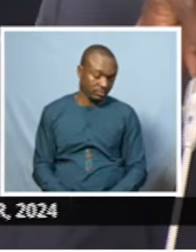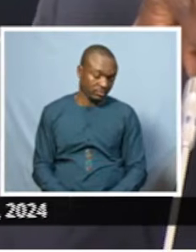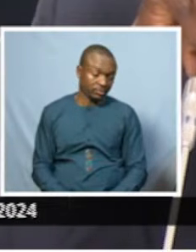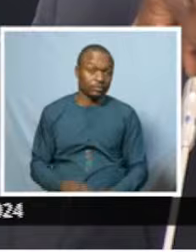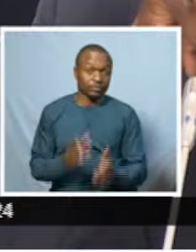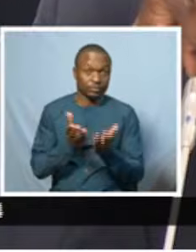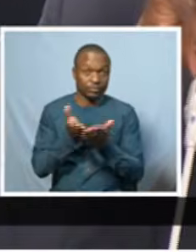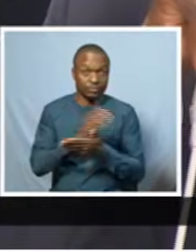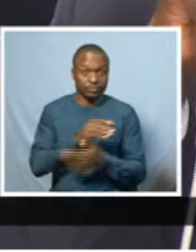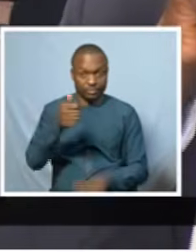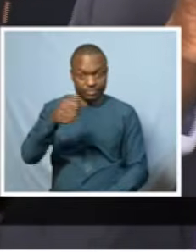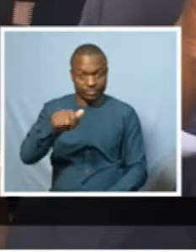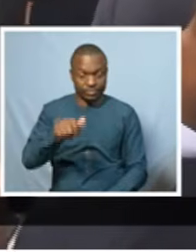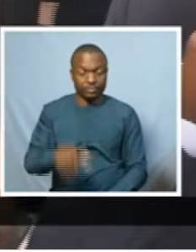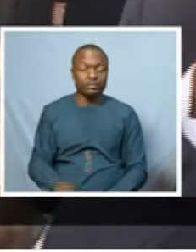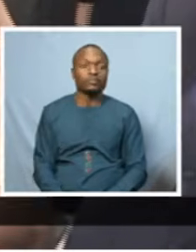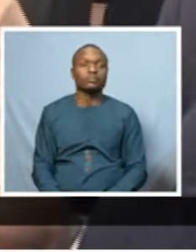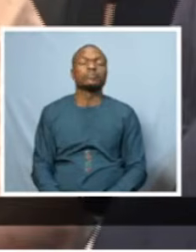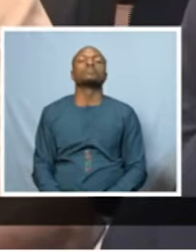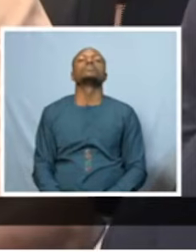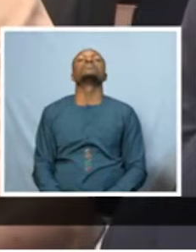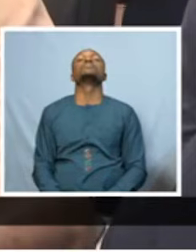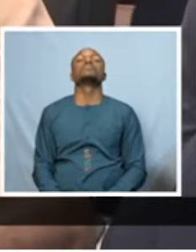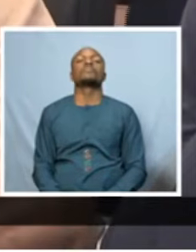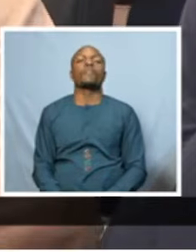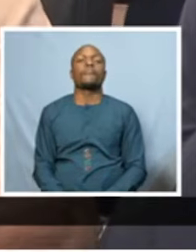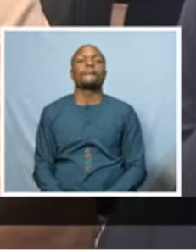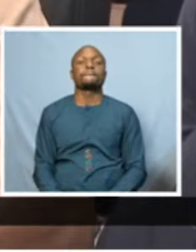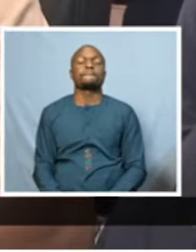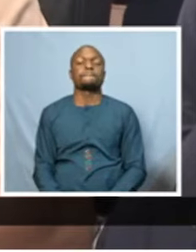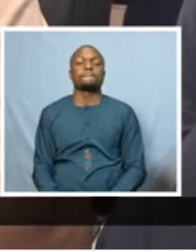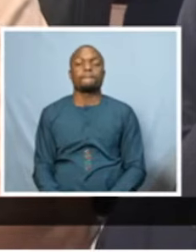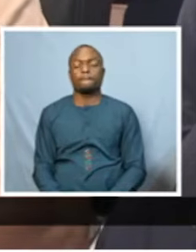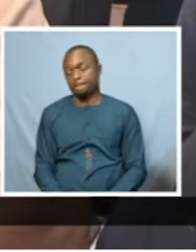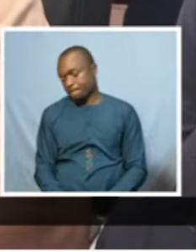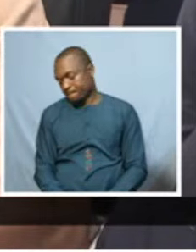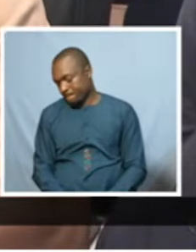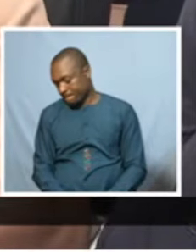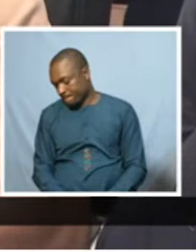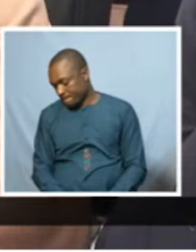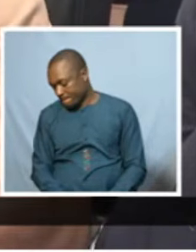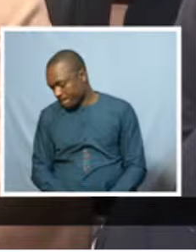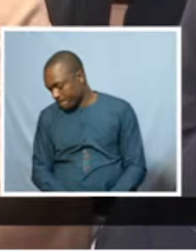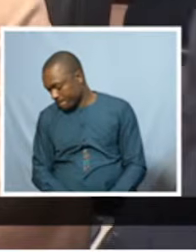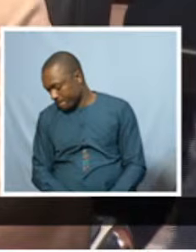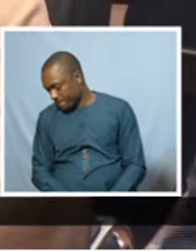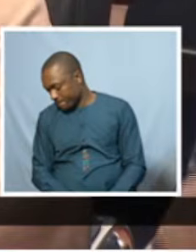Page 10. Page 10. Okay.